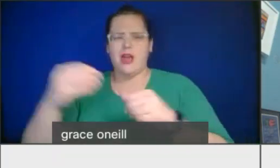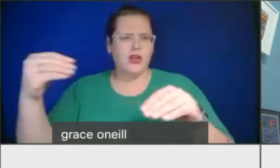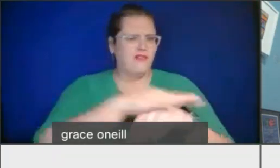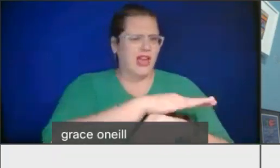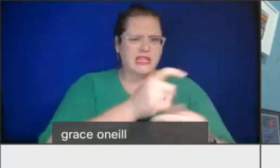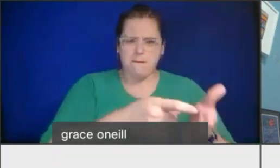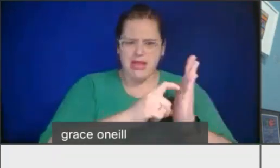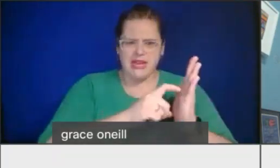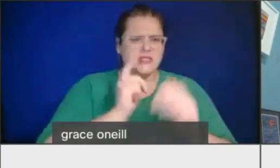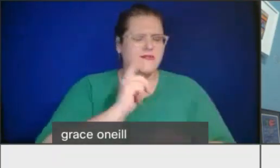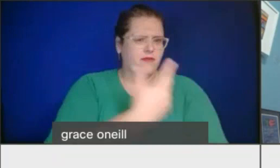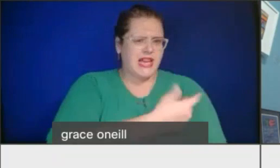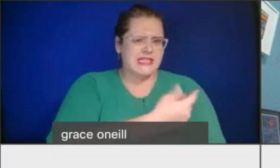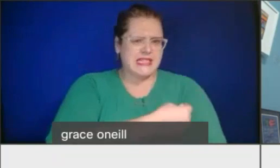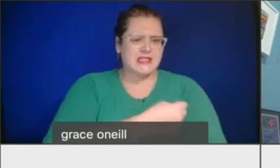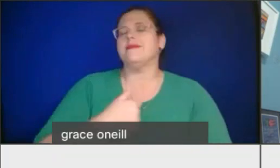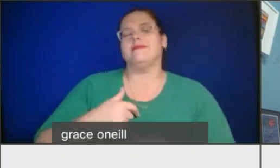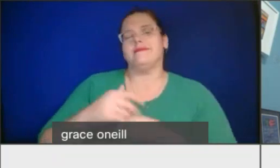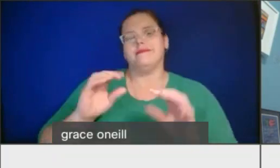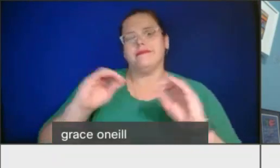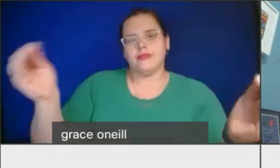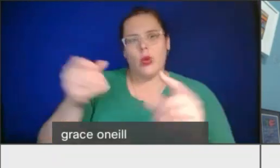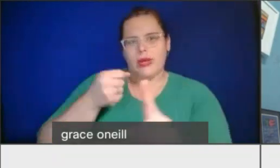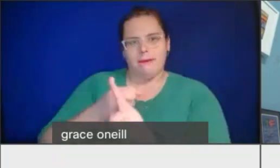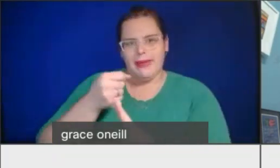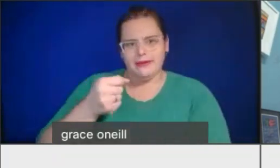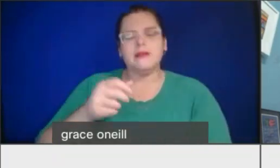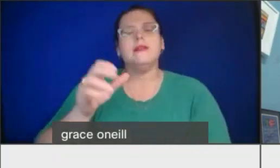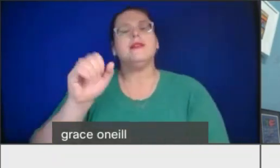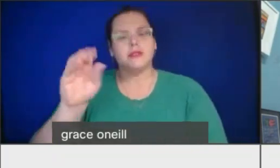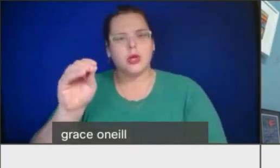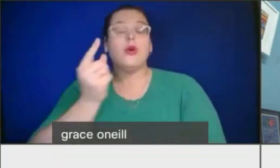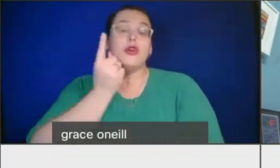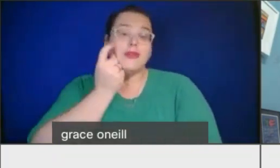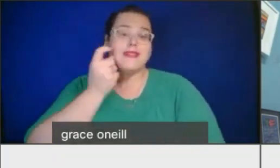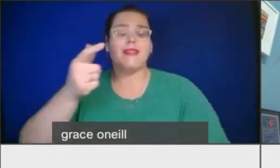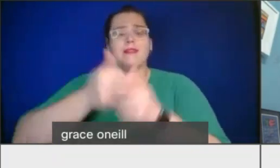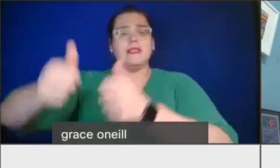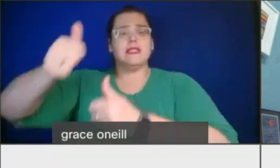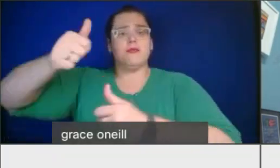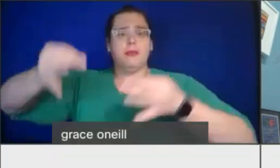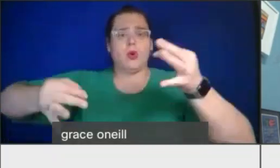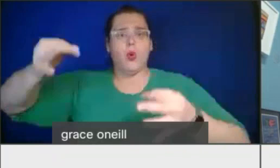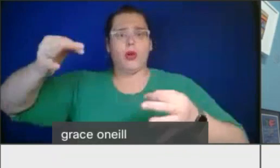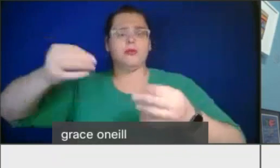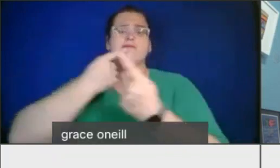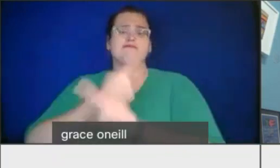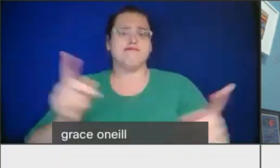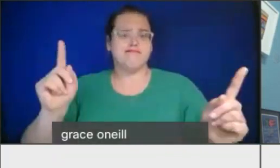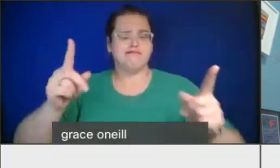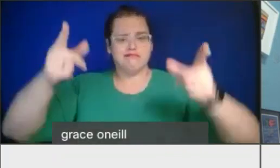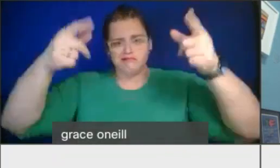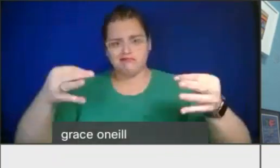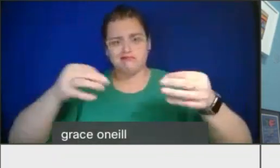None. So the Supreme Court ruling was about a